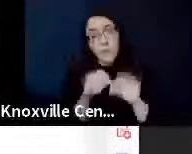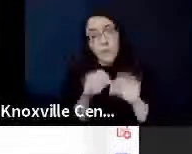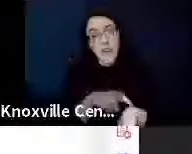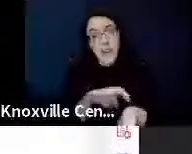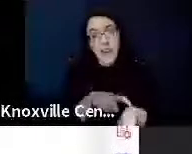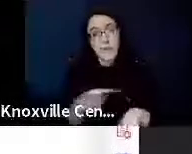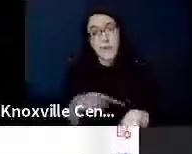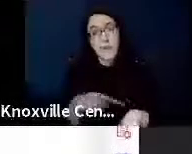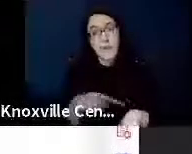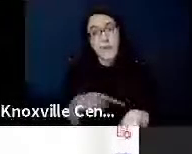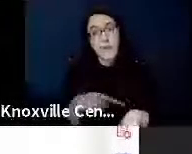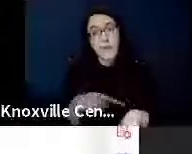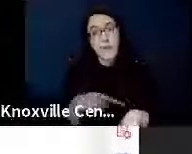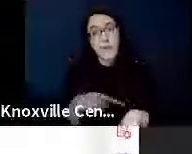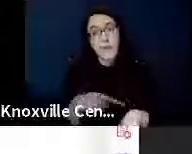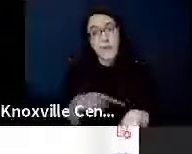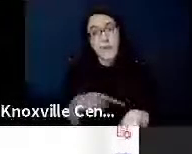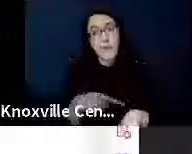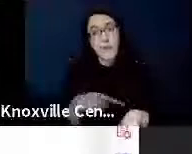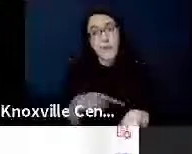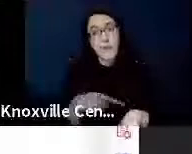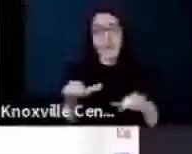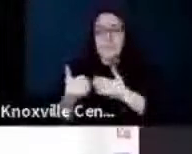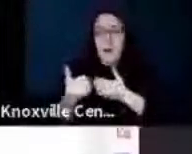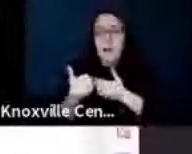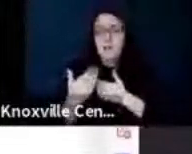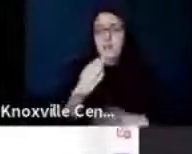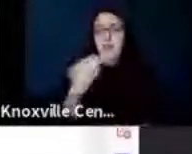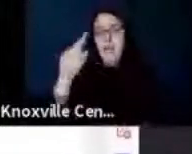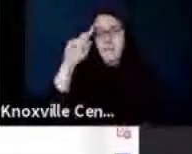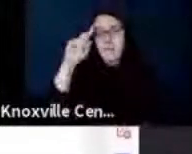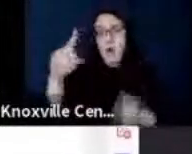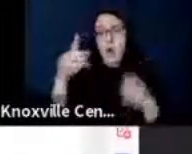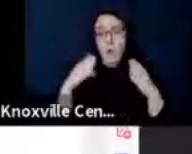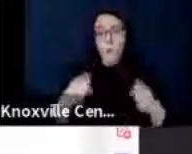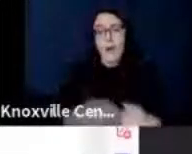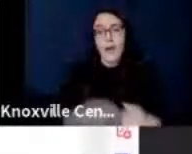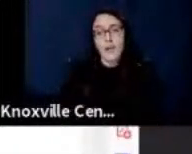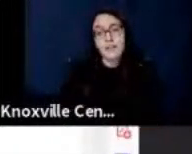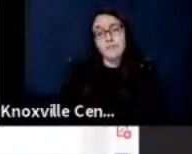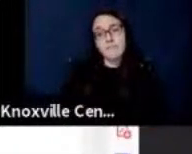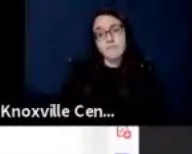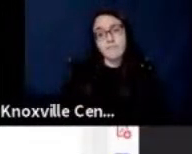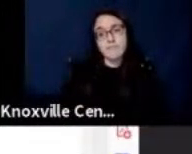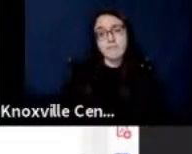So let's all work together and act responsibly and in a smart way.